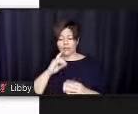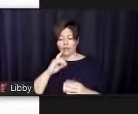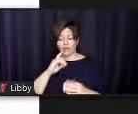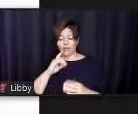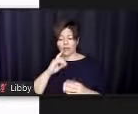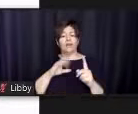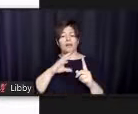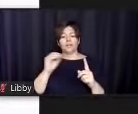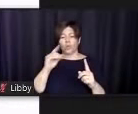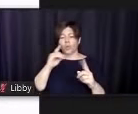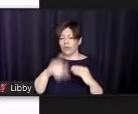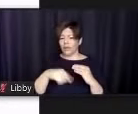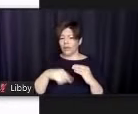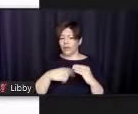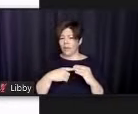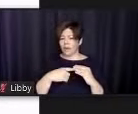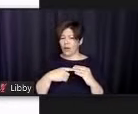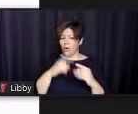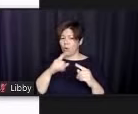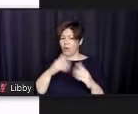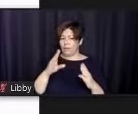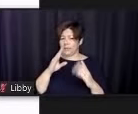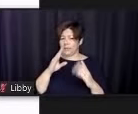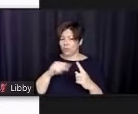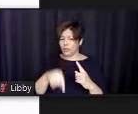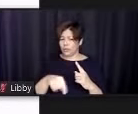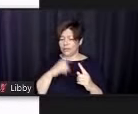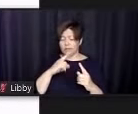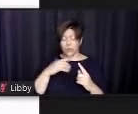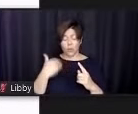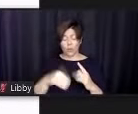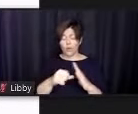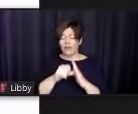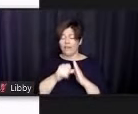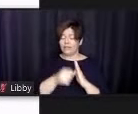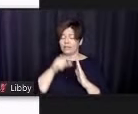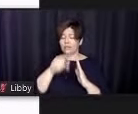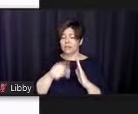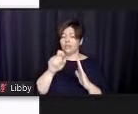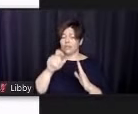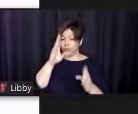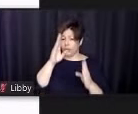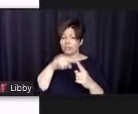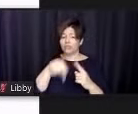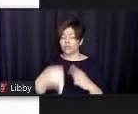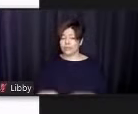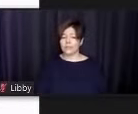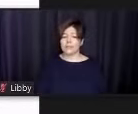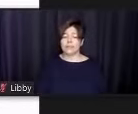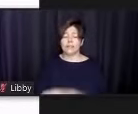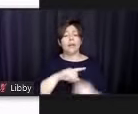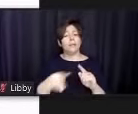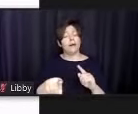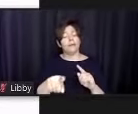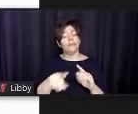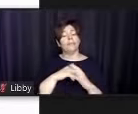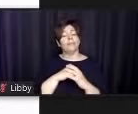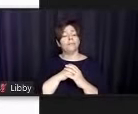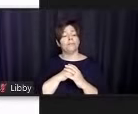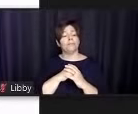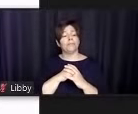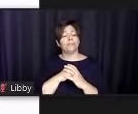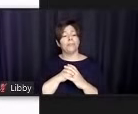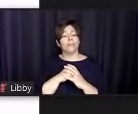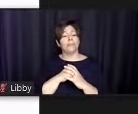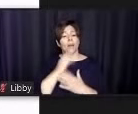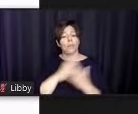this as we pay attention to this. I cannot emphasize this enough that you need to pay attention to this. But as a part of this, as a part of COVID-19